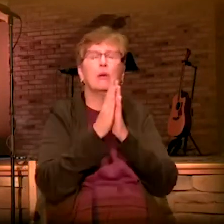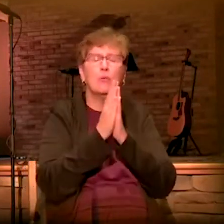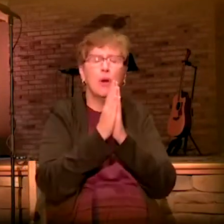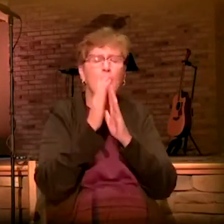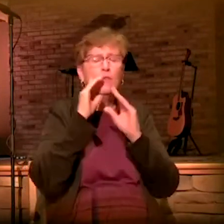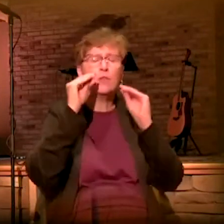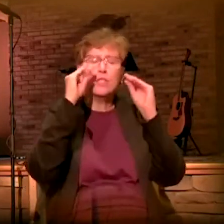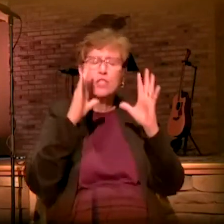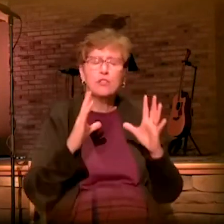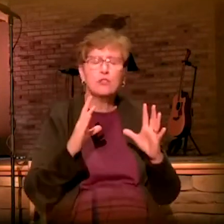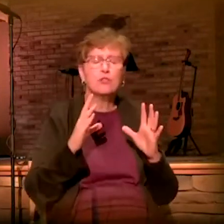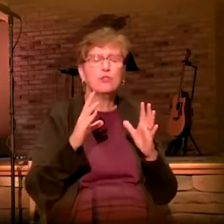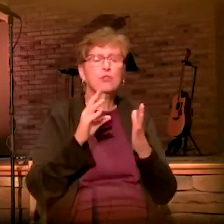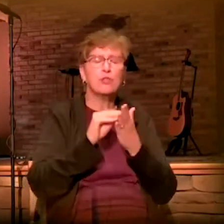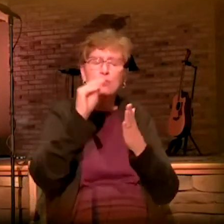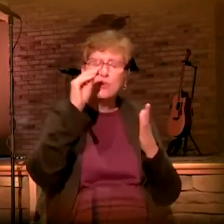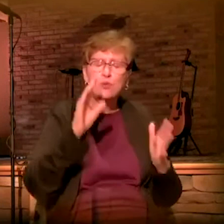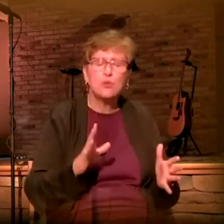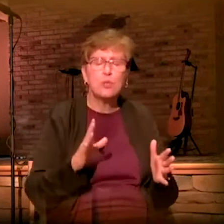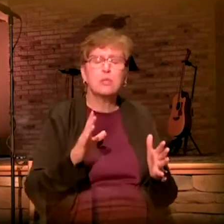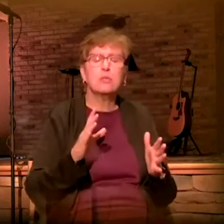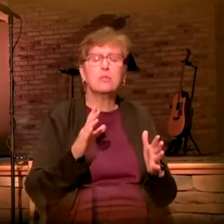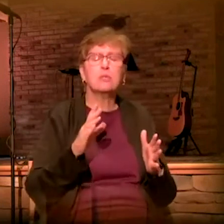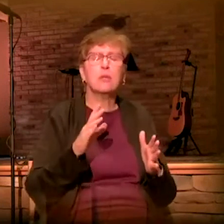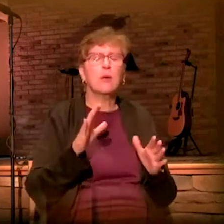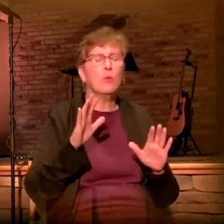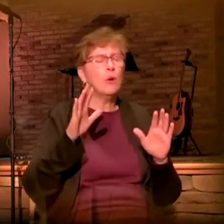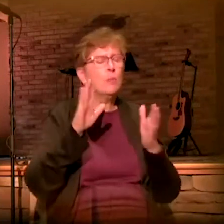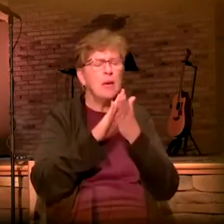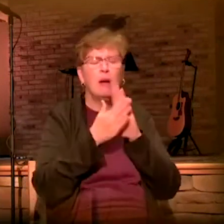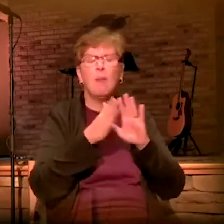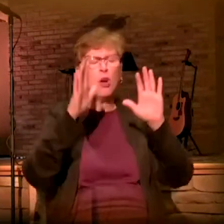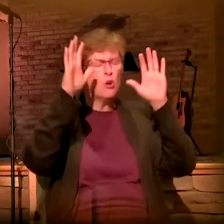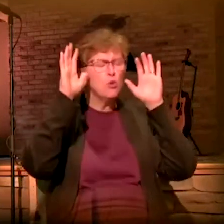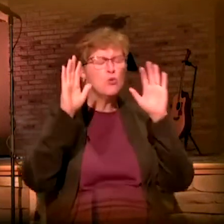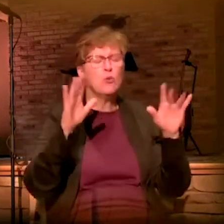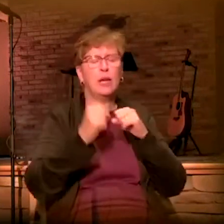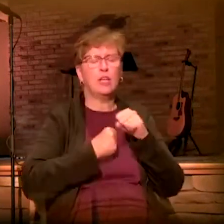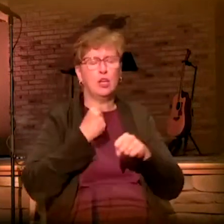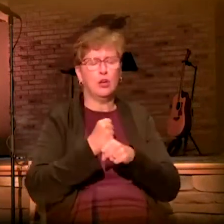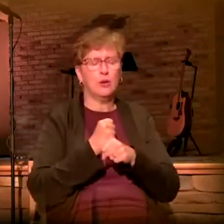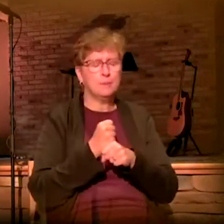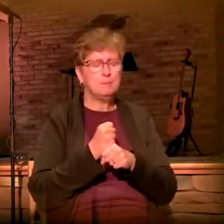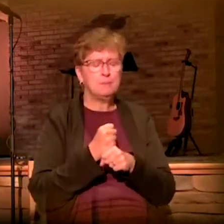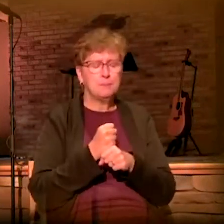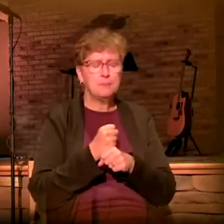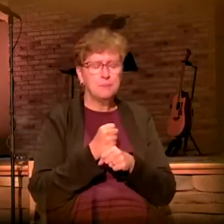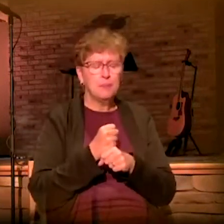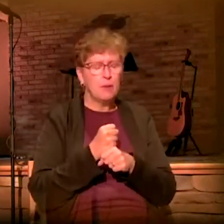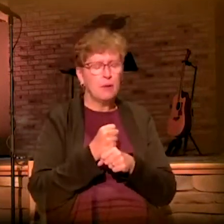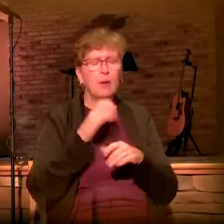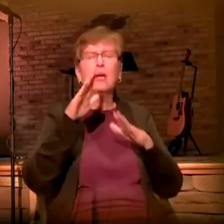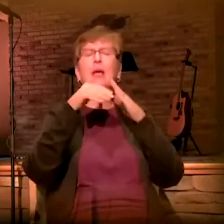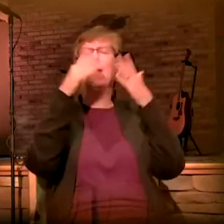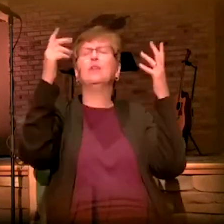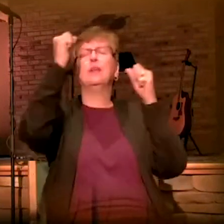and pray for students that it would be a great year. Let's bow our heads to pray. Dear Heavenly Father,